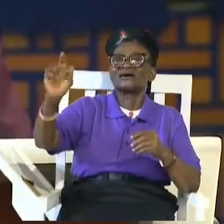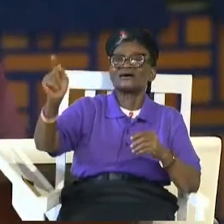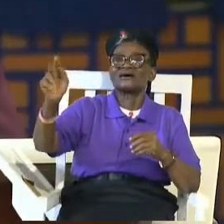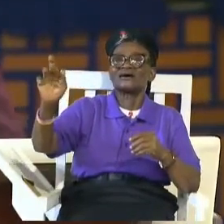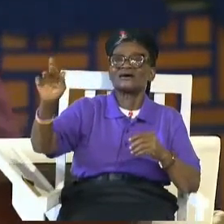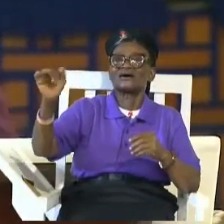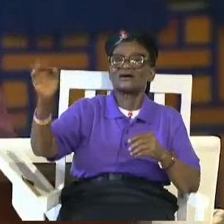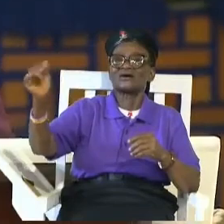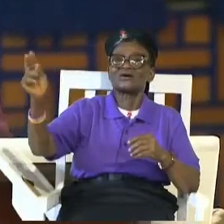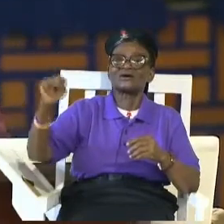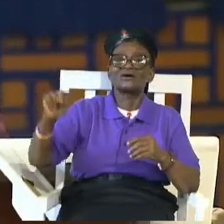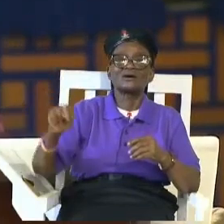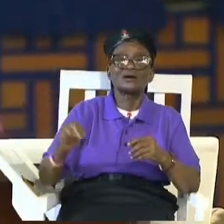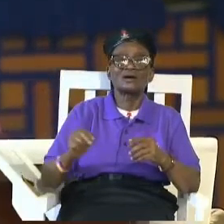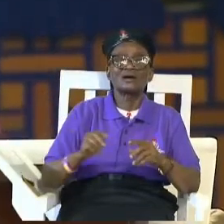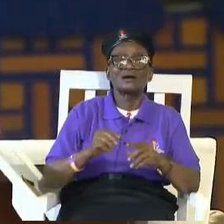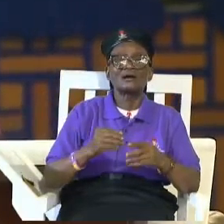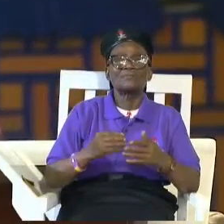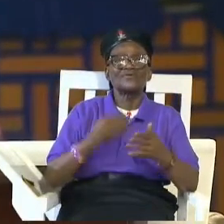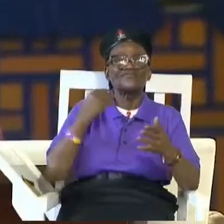And before you knew it,